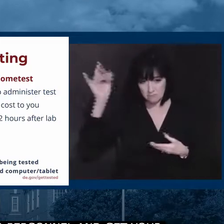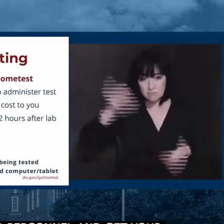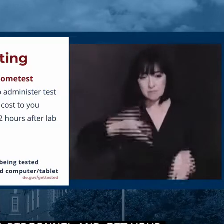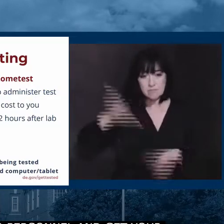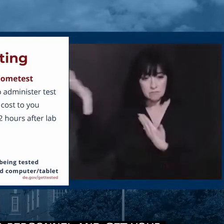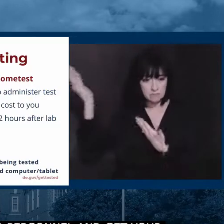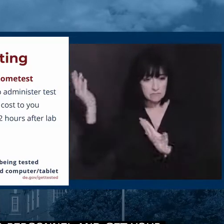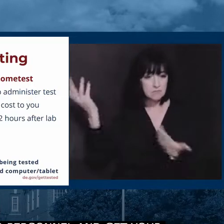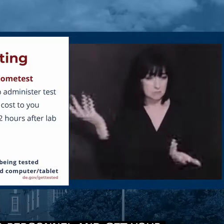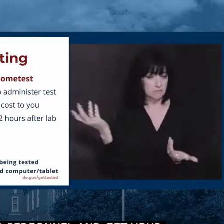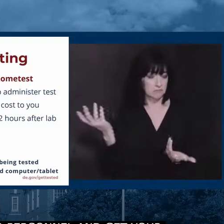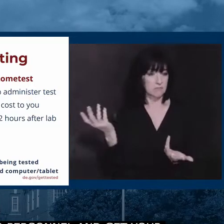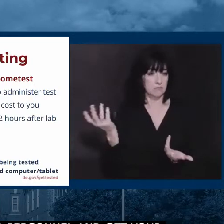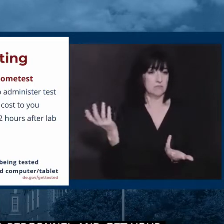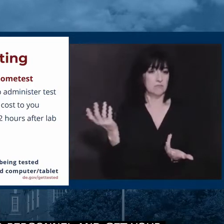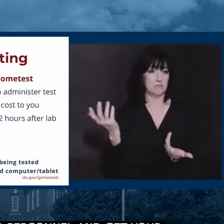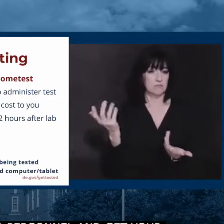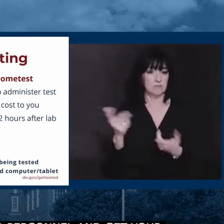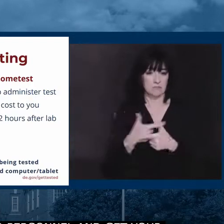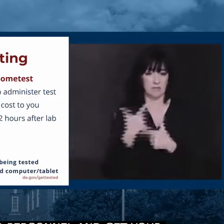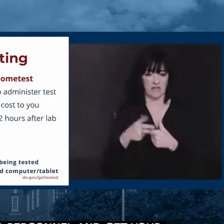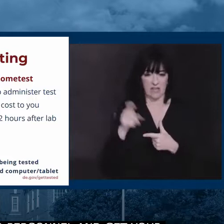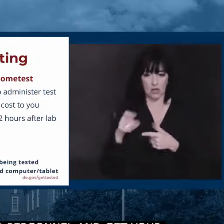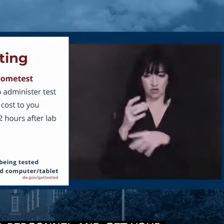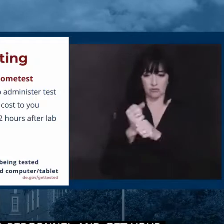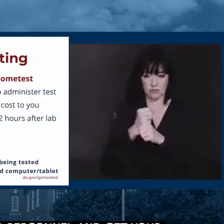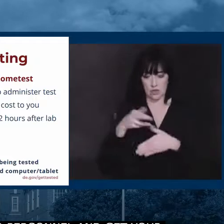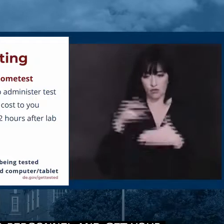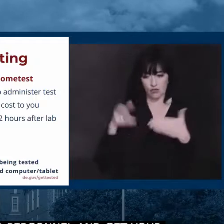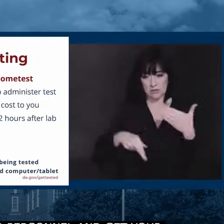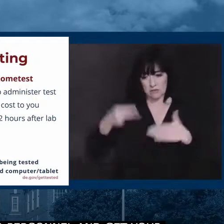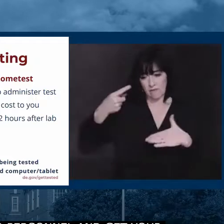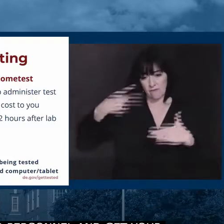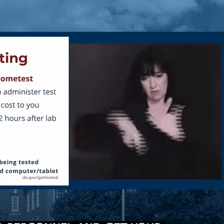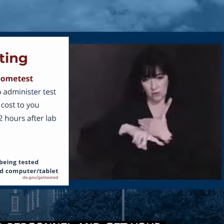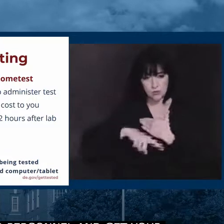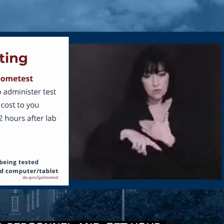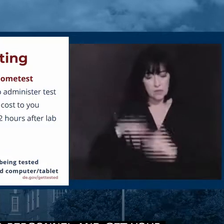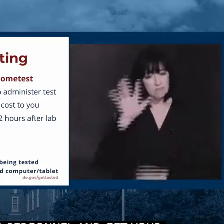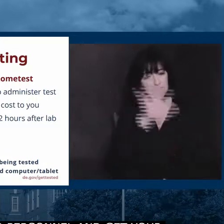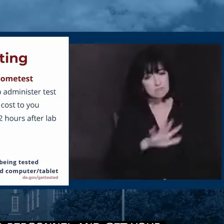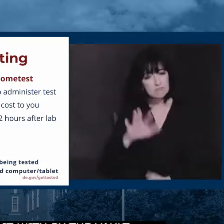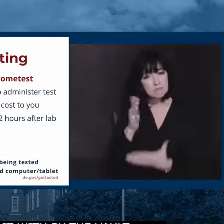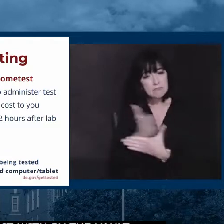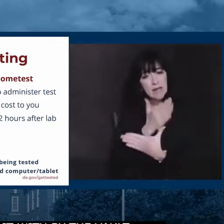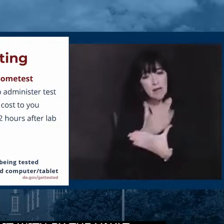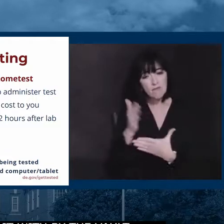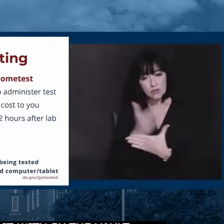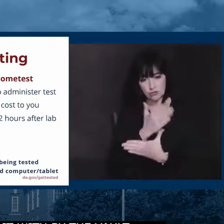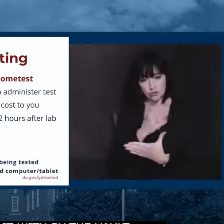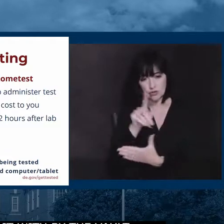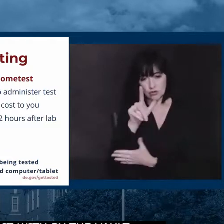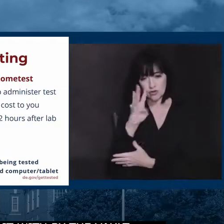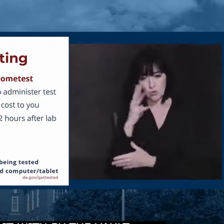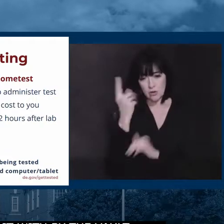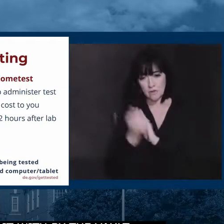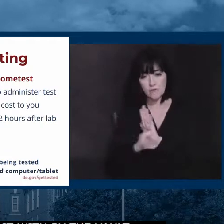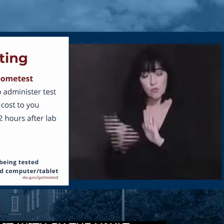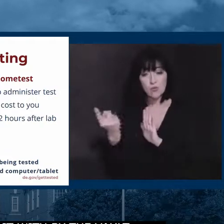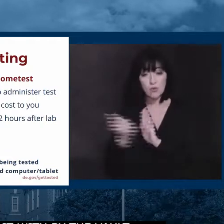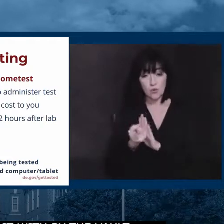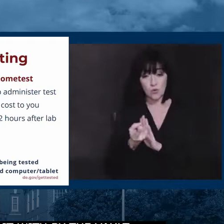Wednesday night, Thursday morning, and you should be good to have your results next week. They are still averaging 24 hours from the time